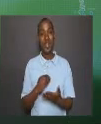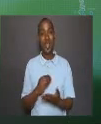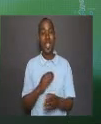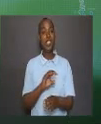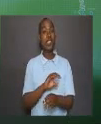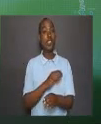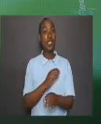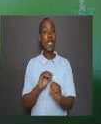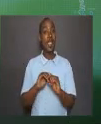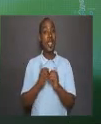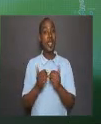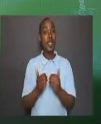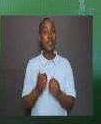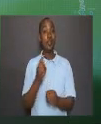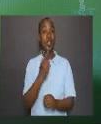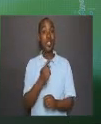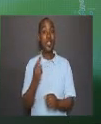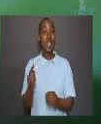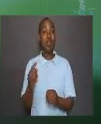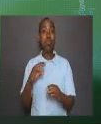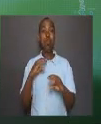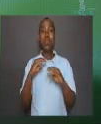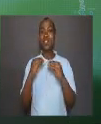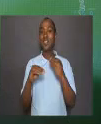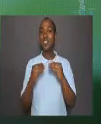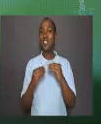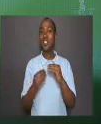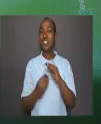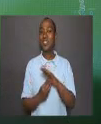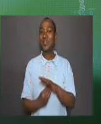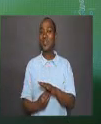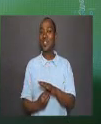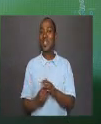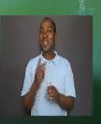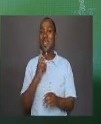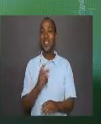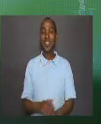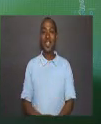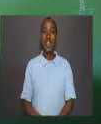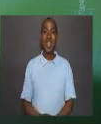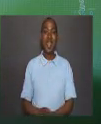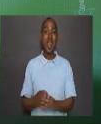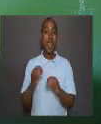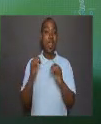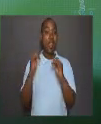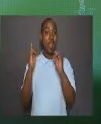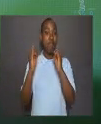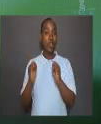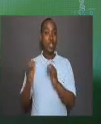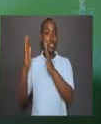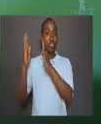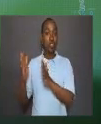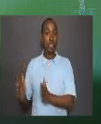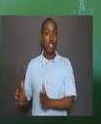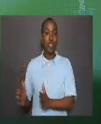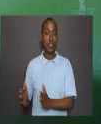is affected by each concentration, and we labeled drawings to demonstrate